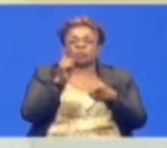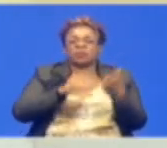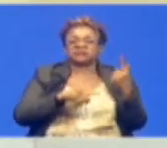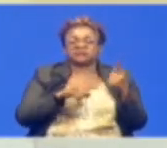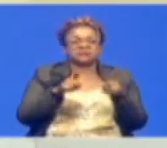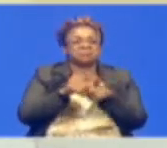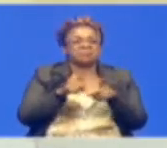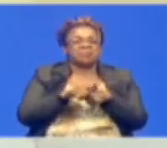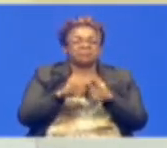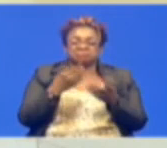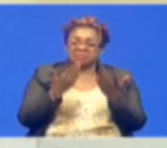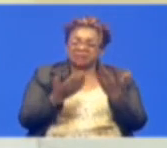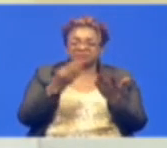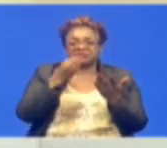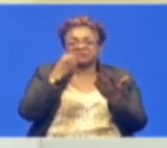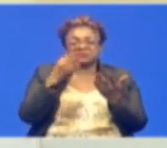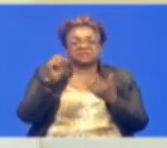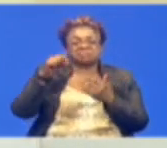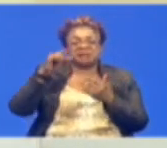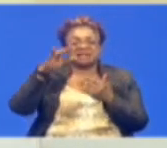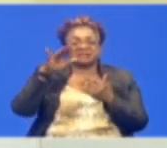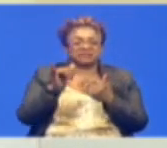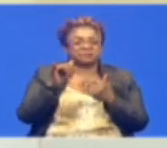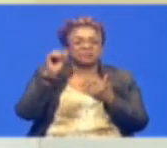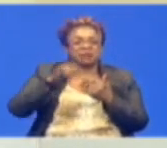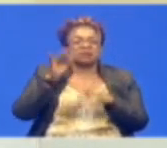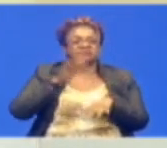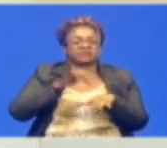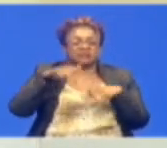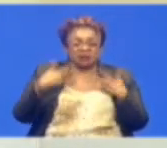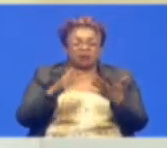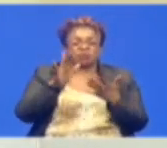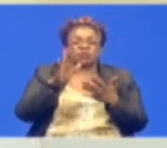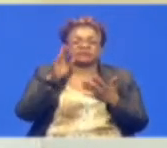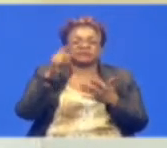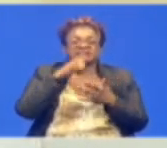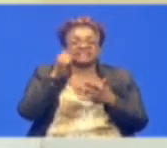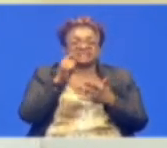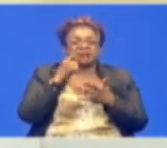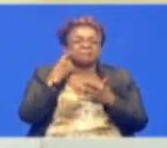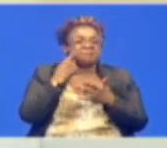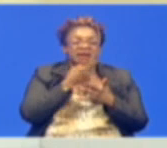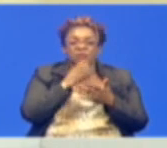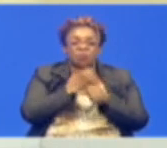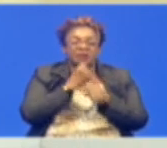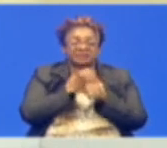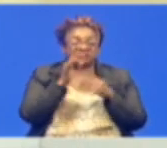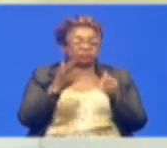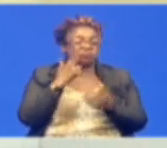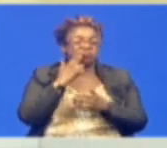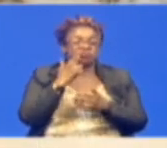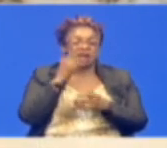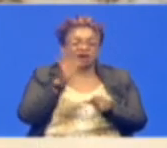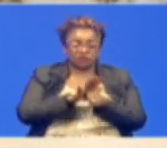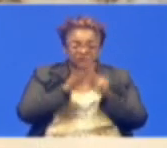very spicy foods can affect how your taste buds function. Yeah, if you're smoking a lot, it can